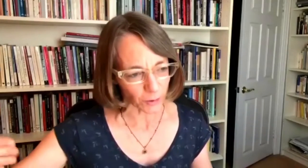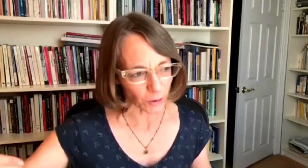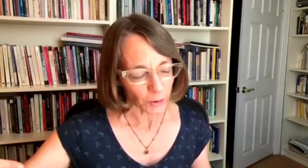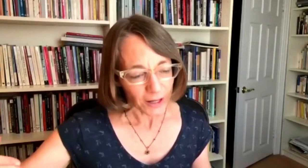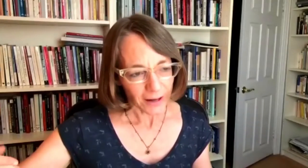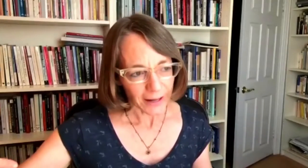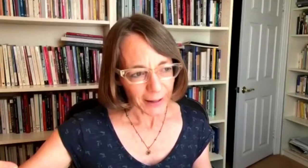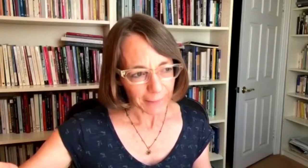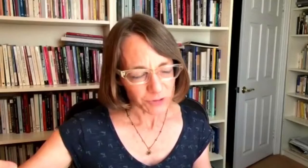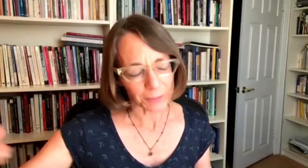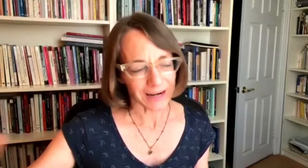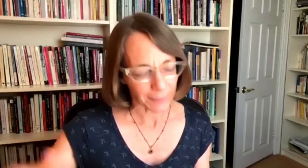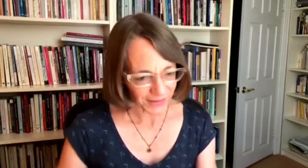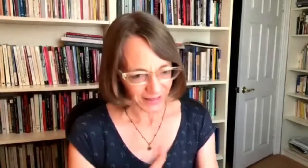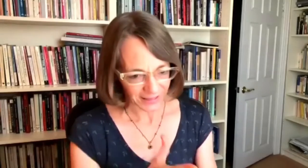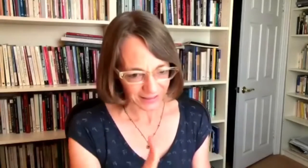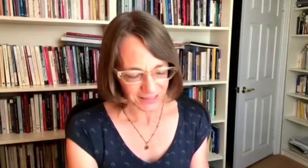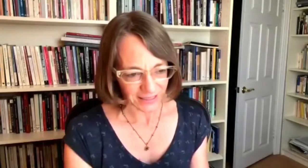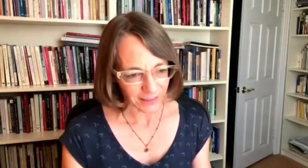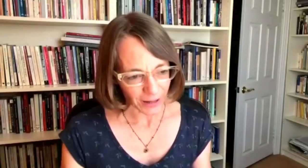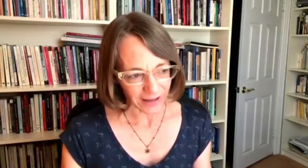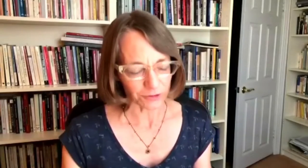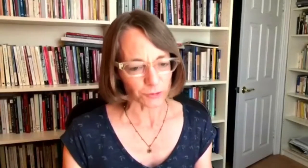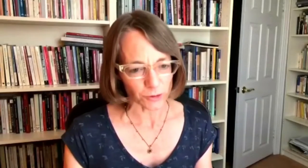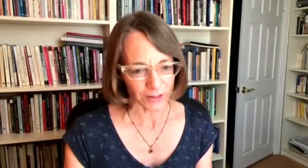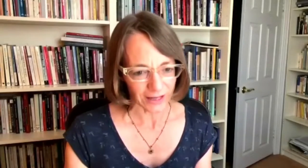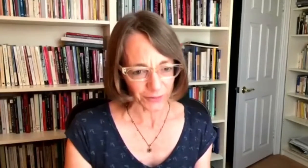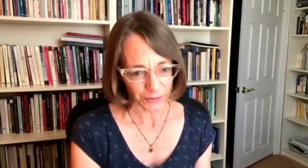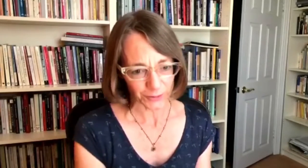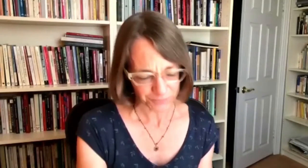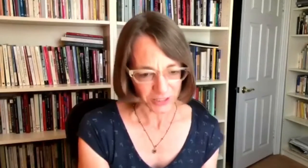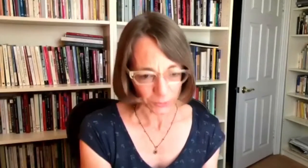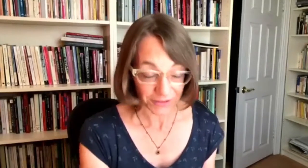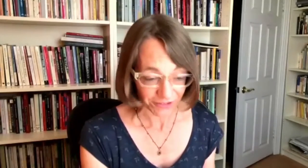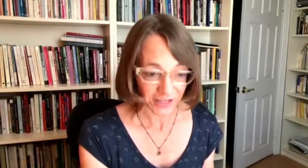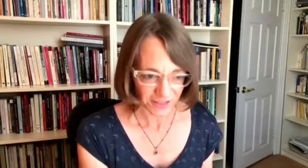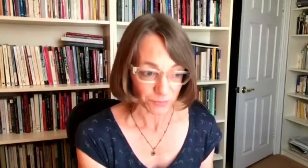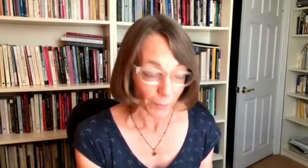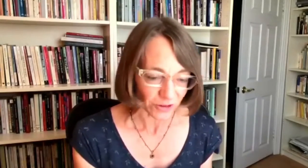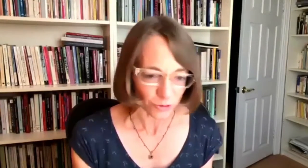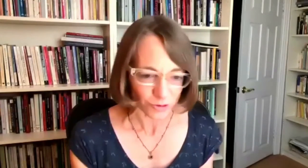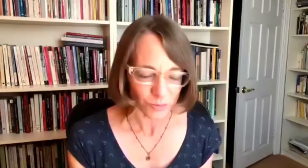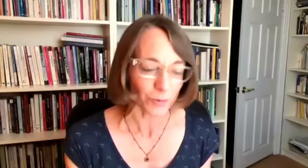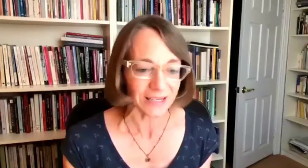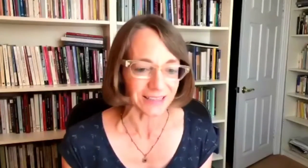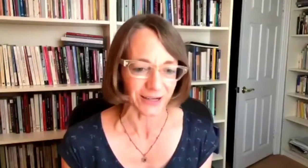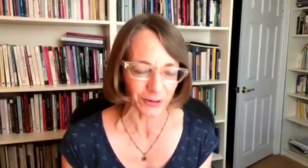of this was fascinating, the way in which